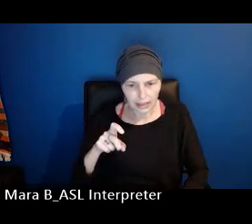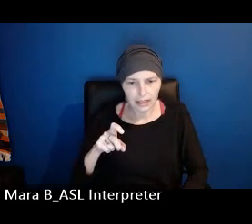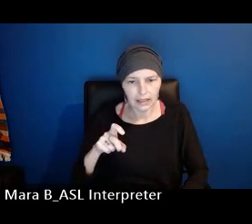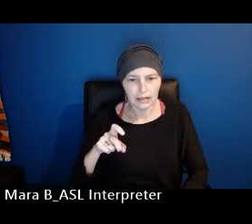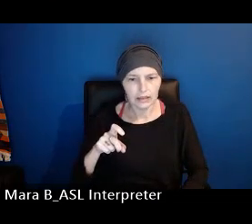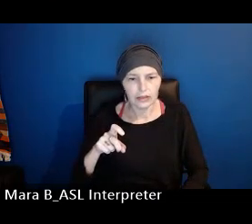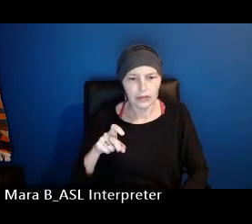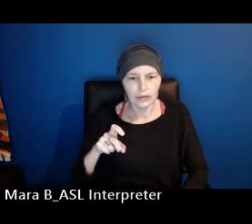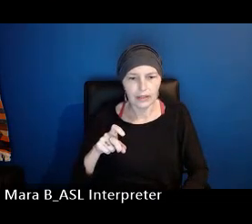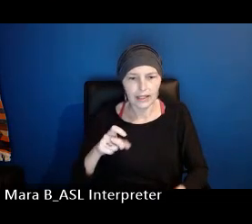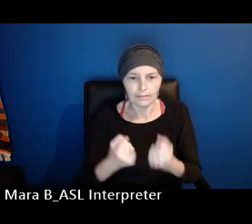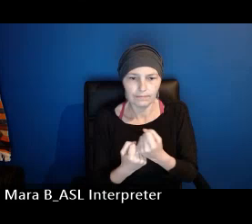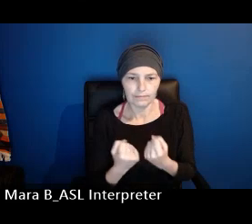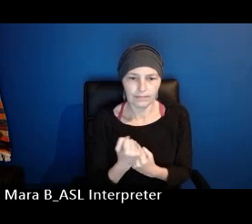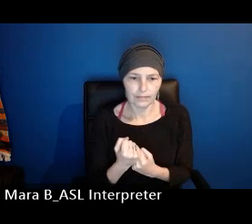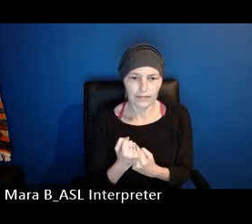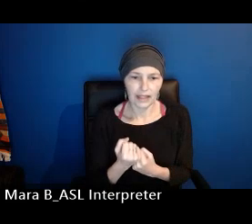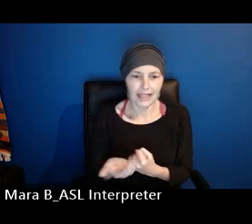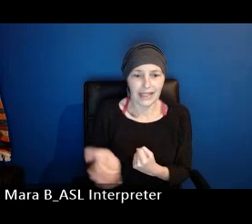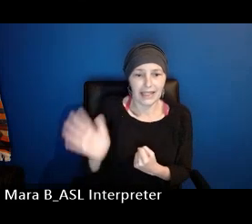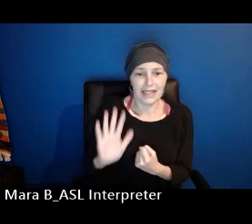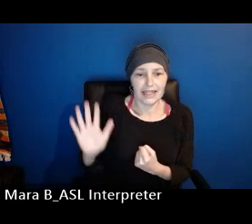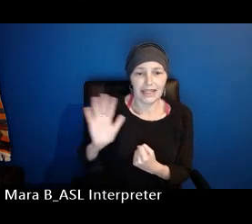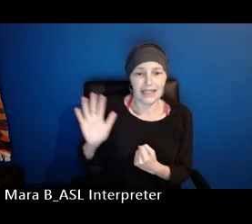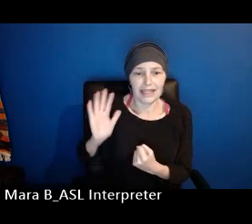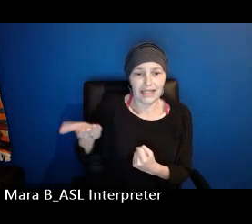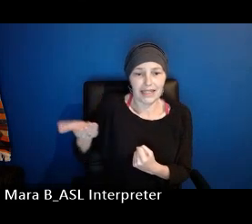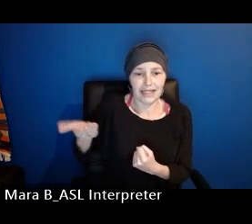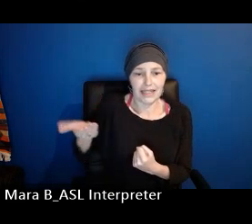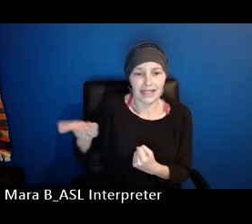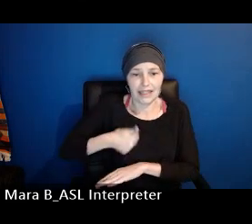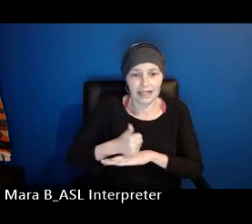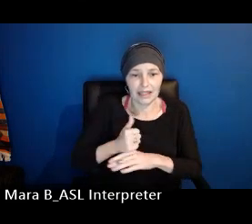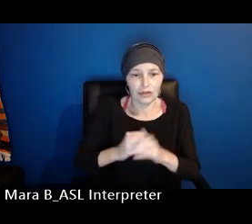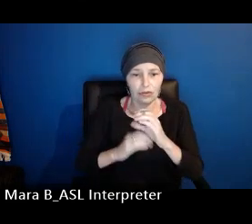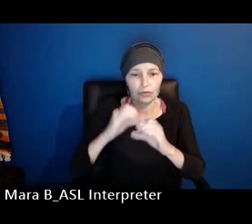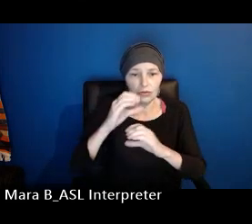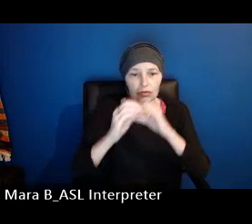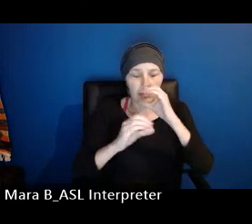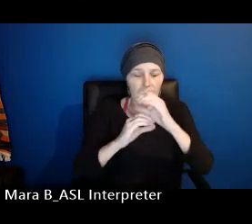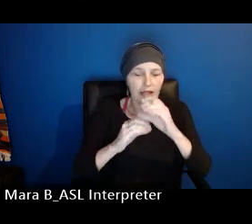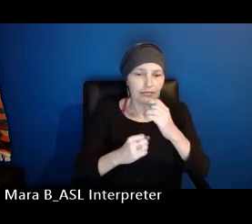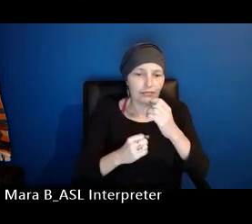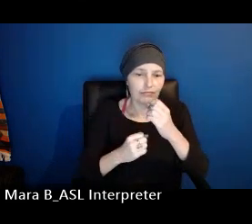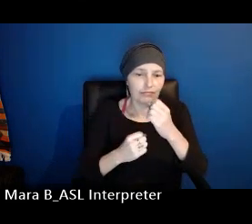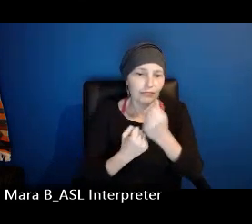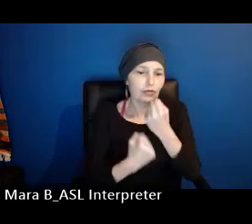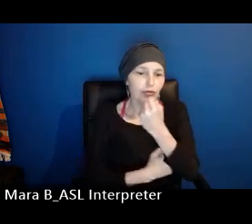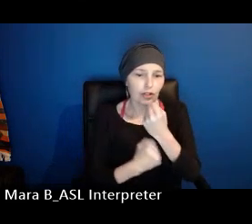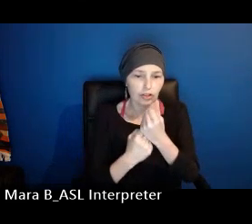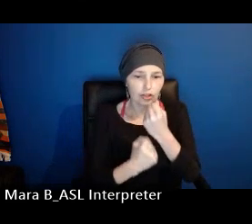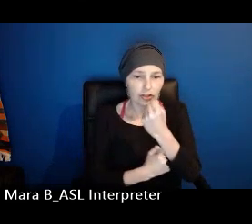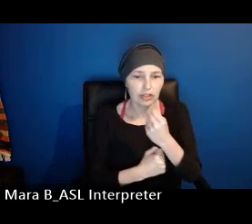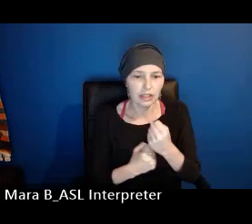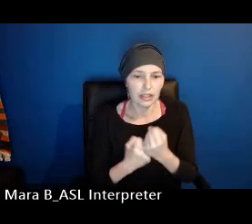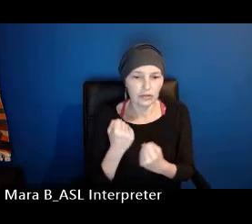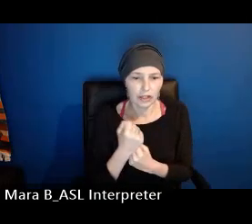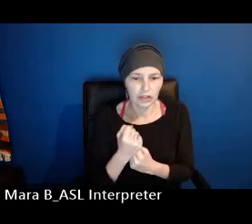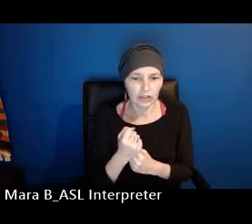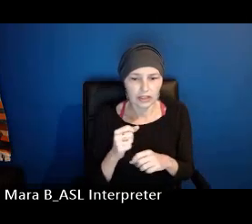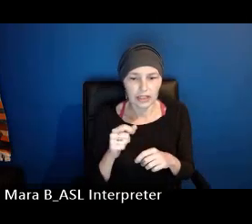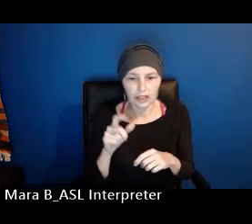existing structures and it has to be carefully constructed. It can't be just without discussion. So we do